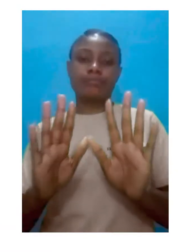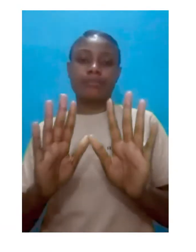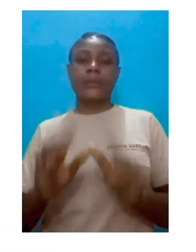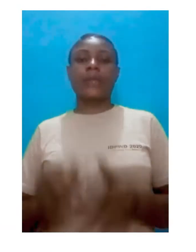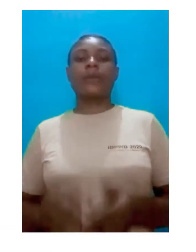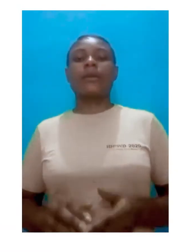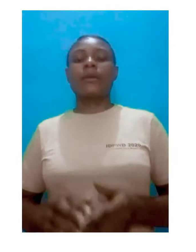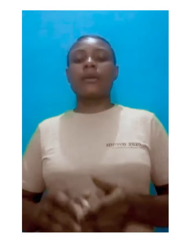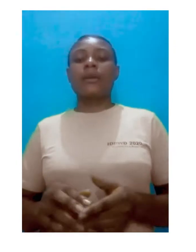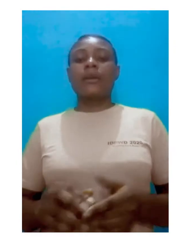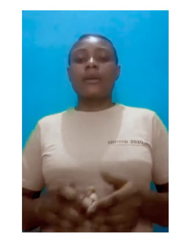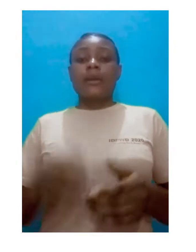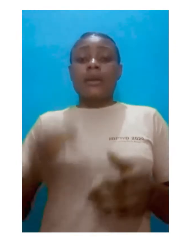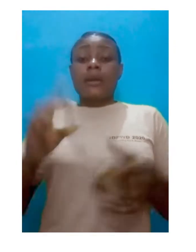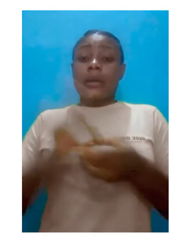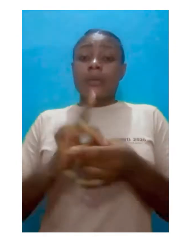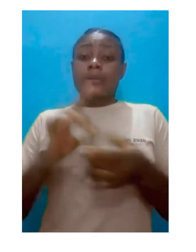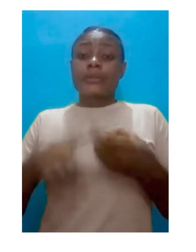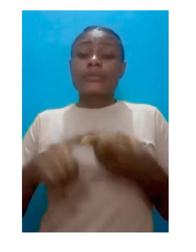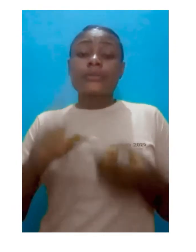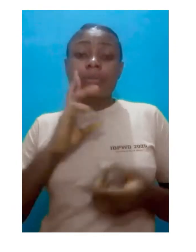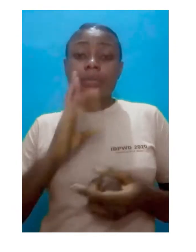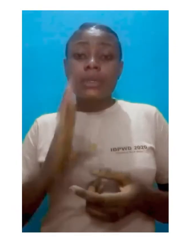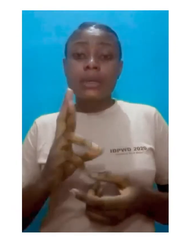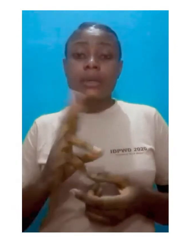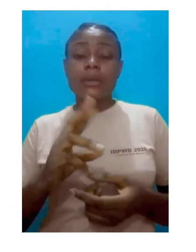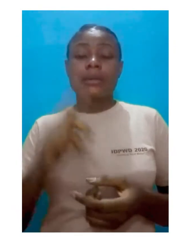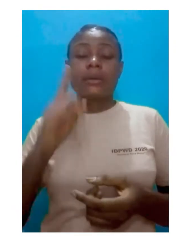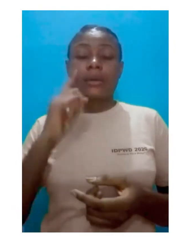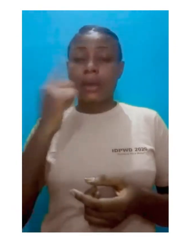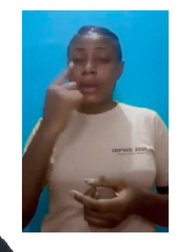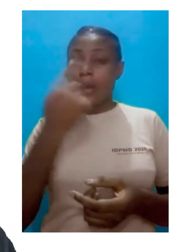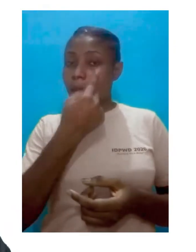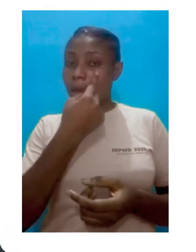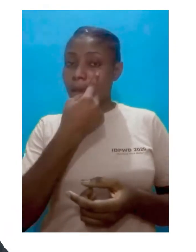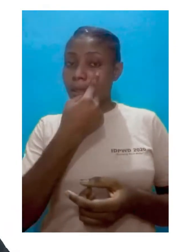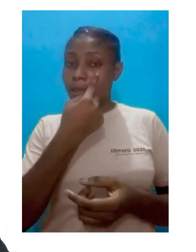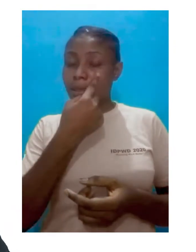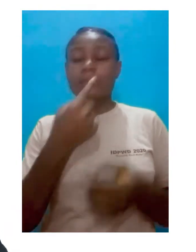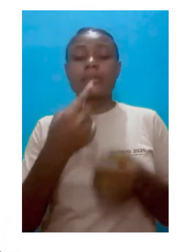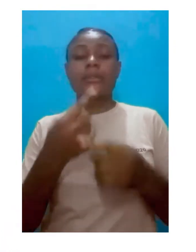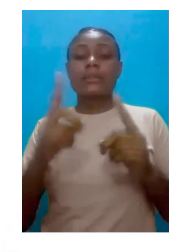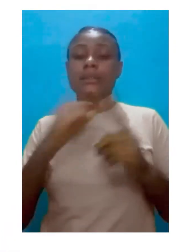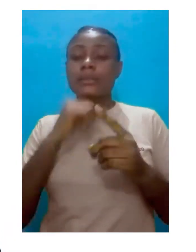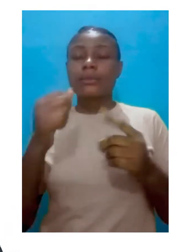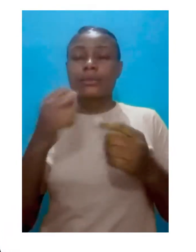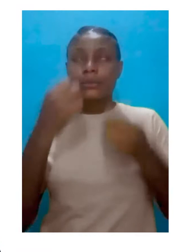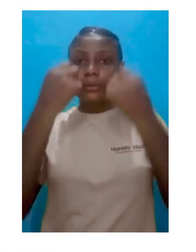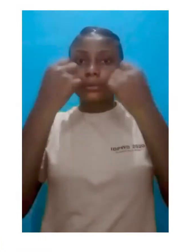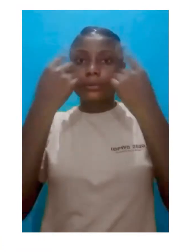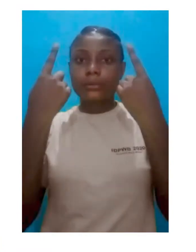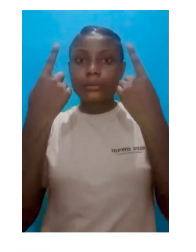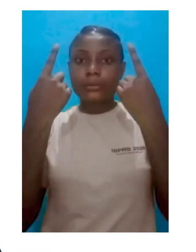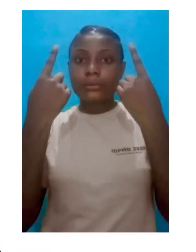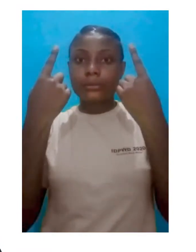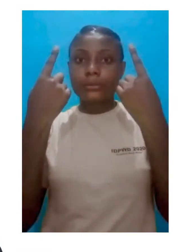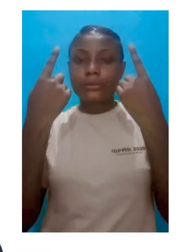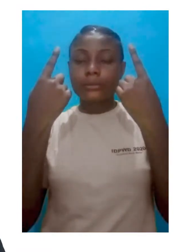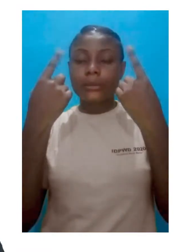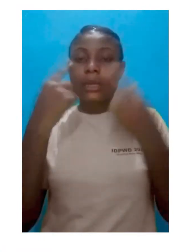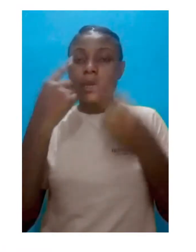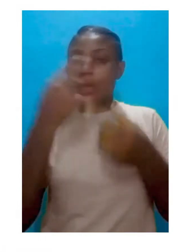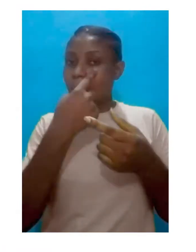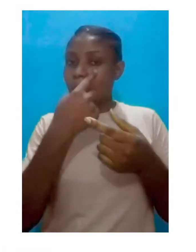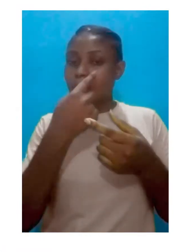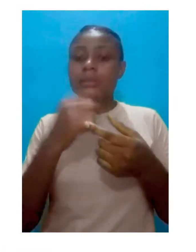that happened was, according to her story, the eyes could not